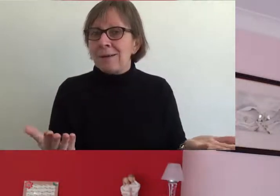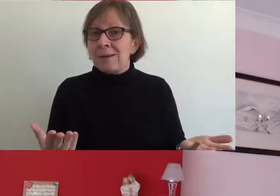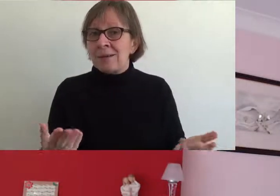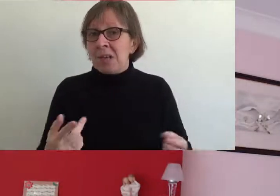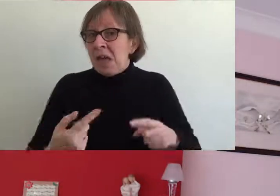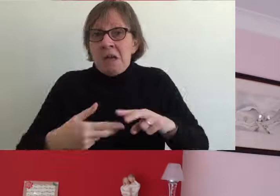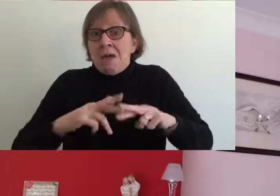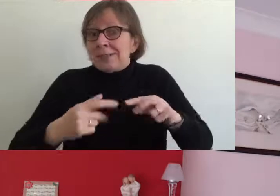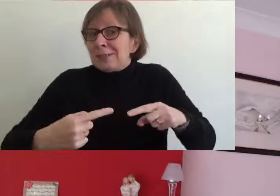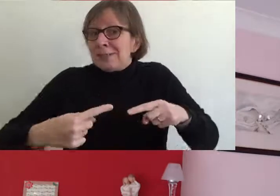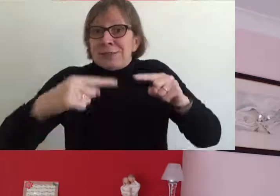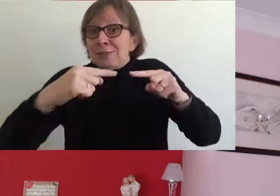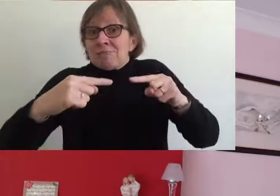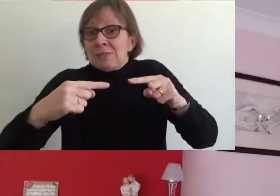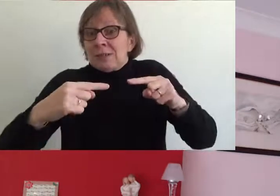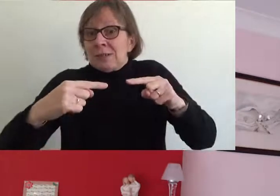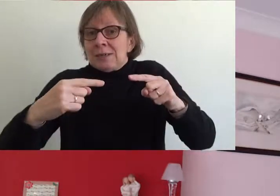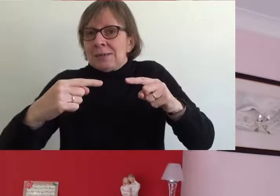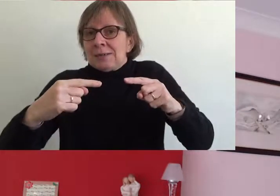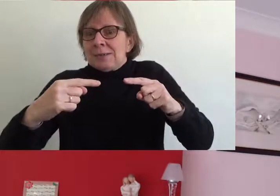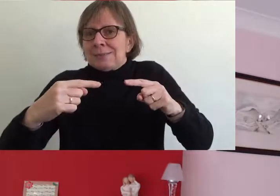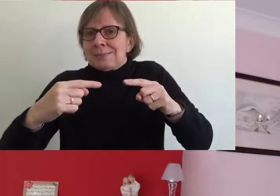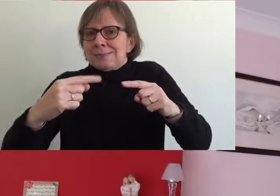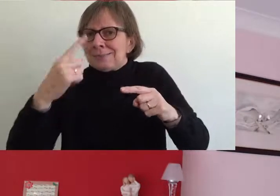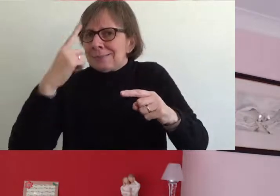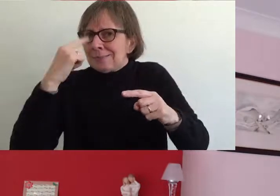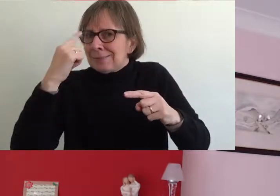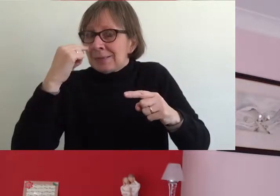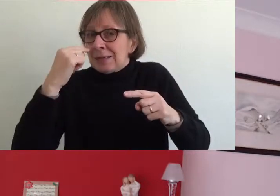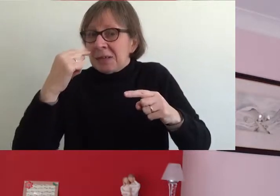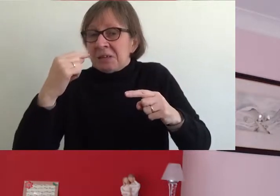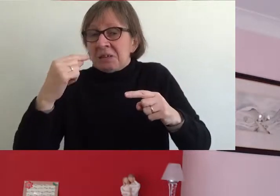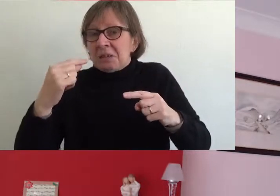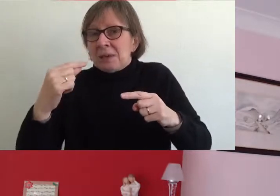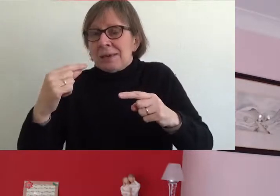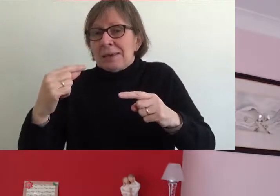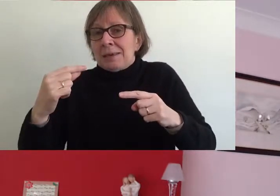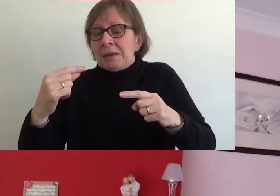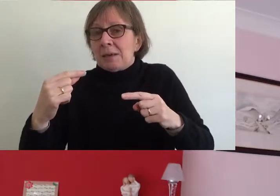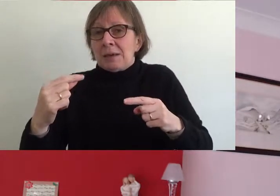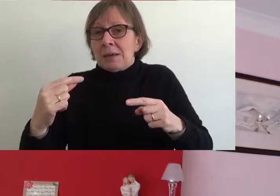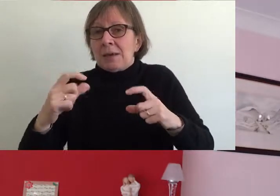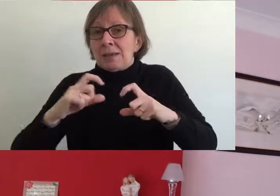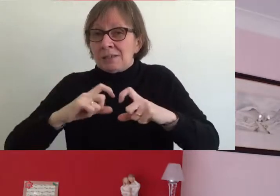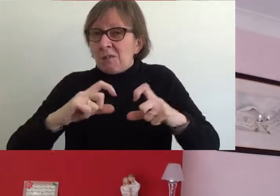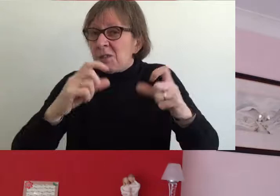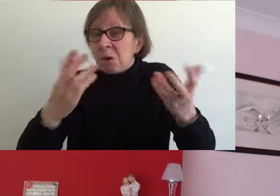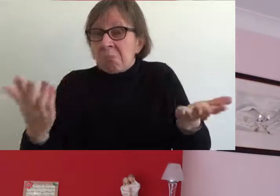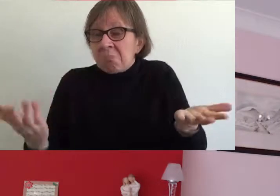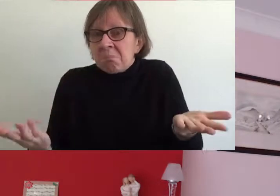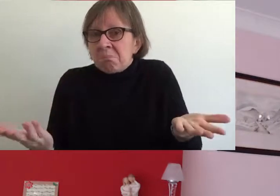where we disagree, we will be able to do so without falling out over things.